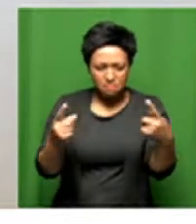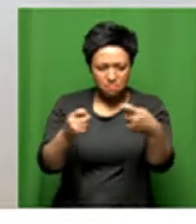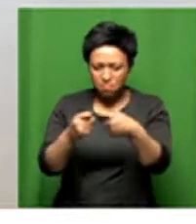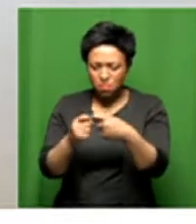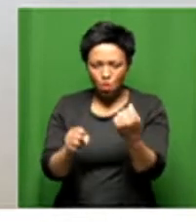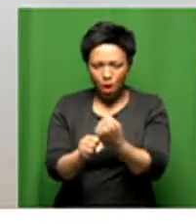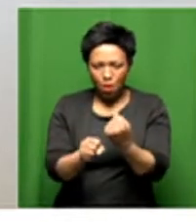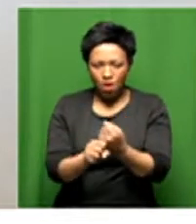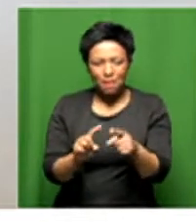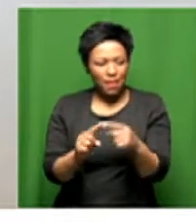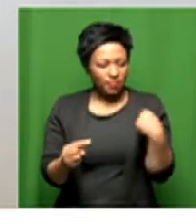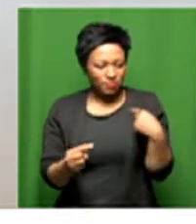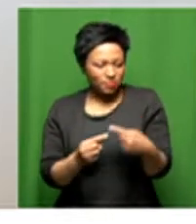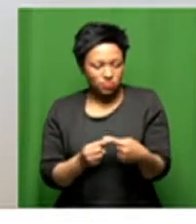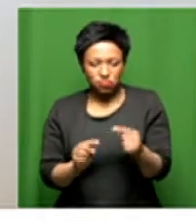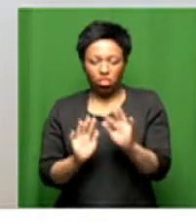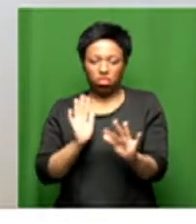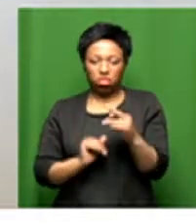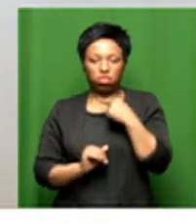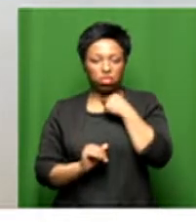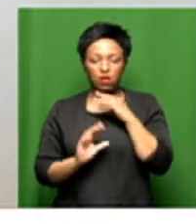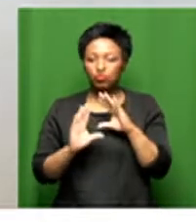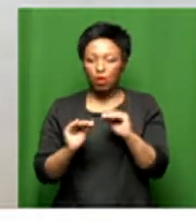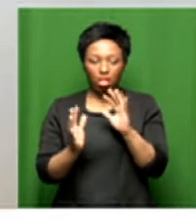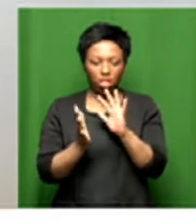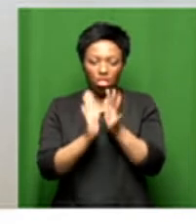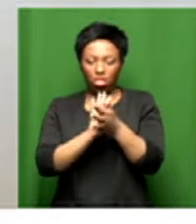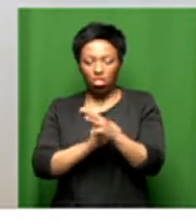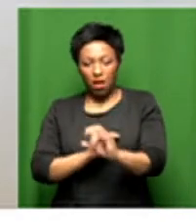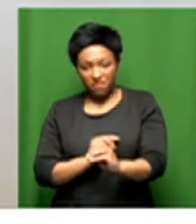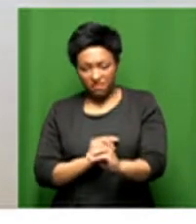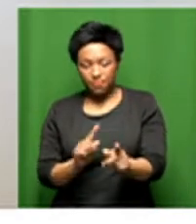to think about what they would like to place in the landscape,